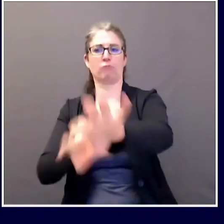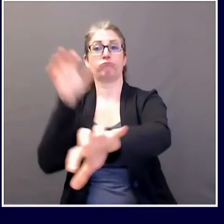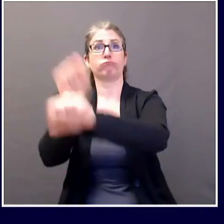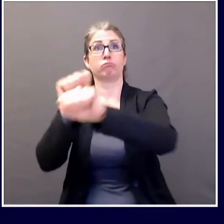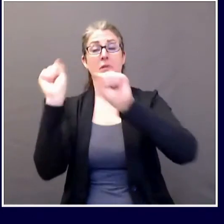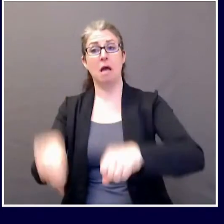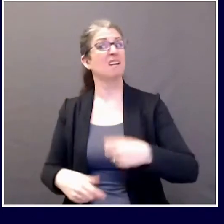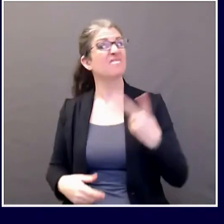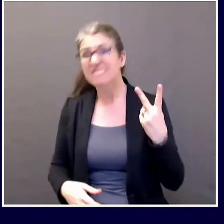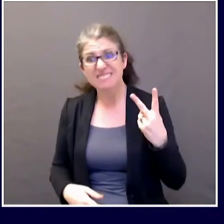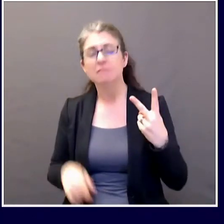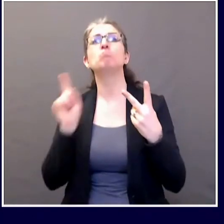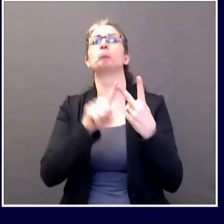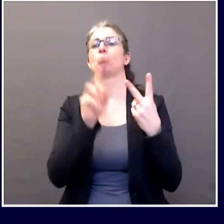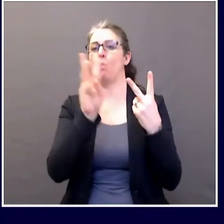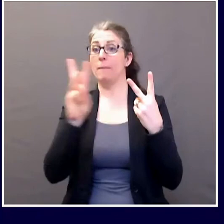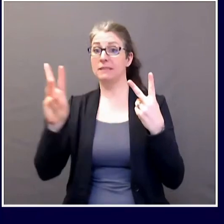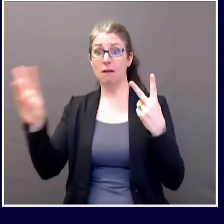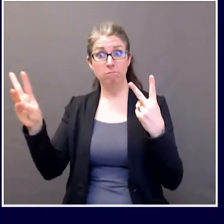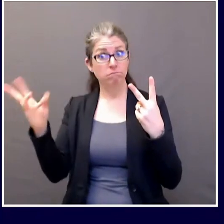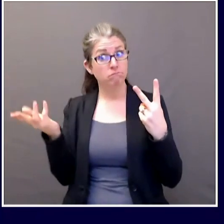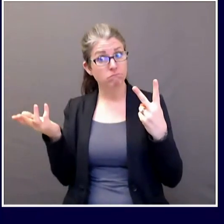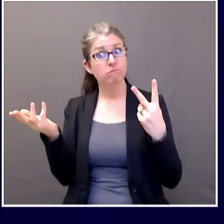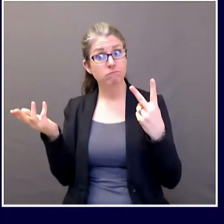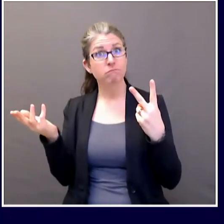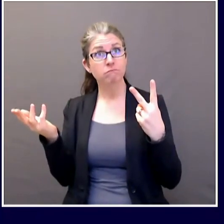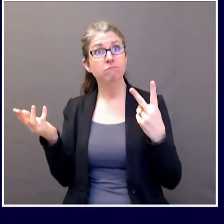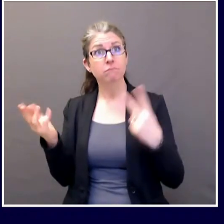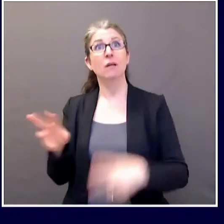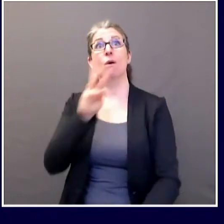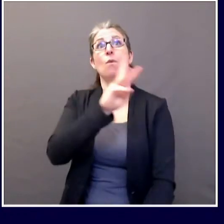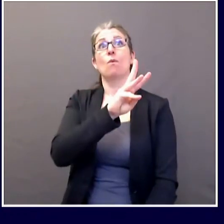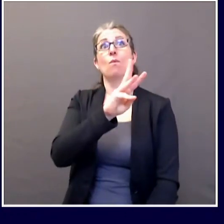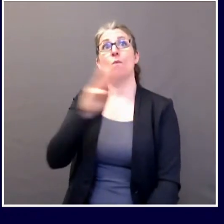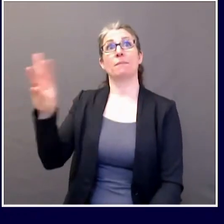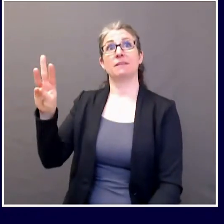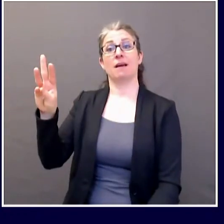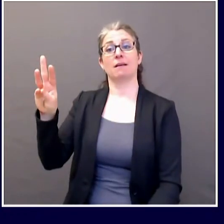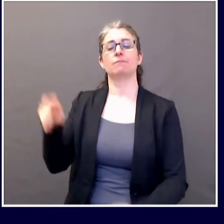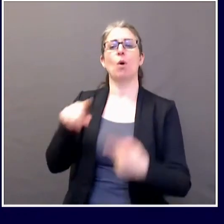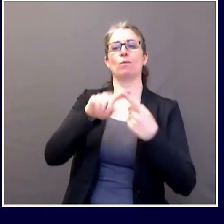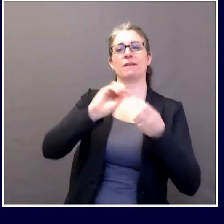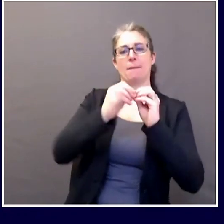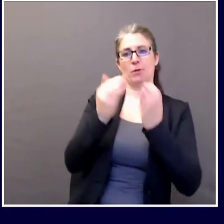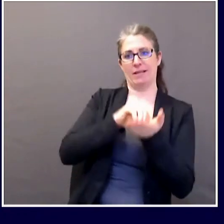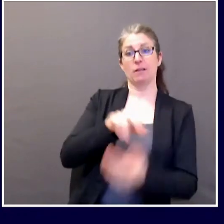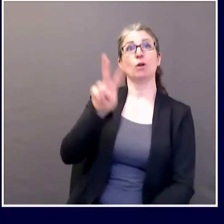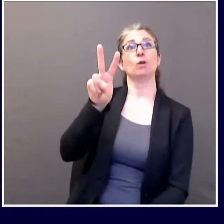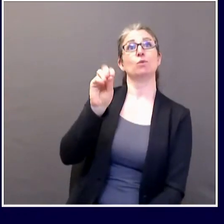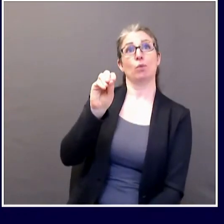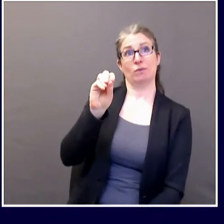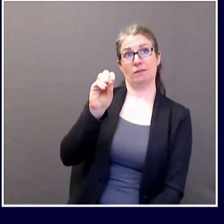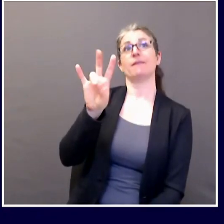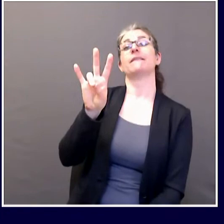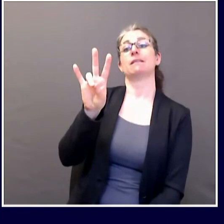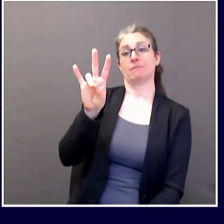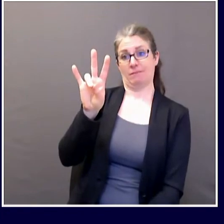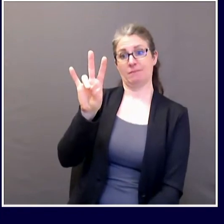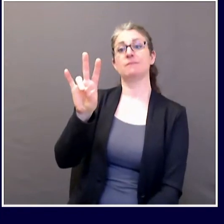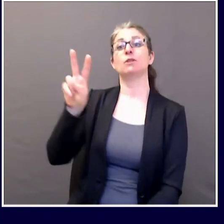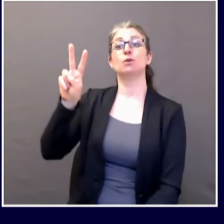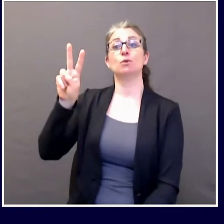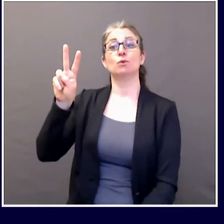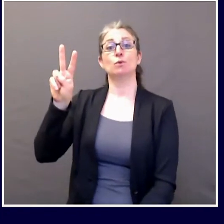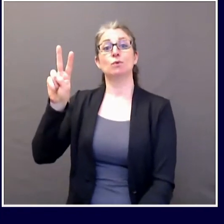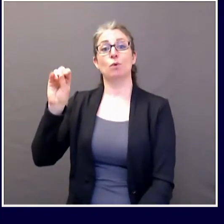covid.northernlighthealth.org. Again, I'll read those numbers really quickly again. The phone number to call is area code